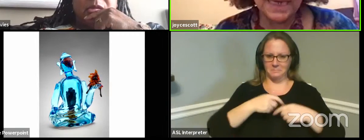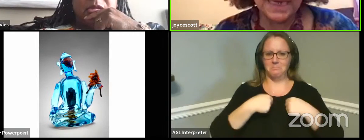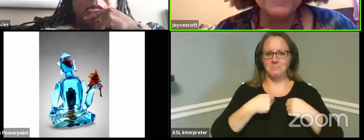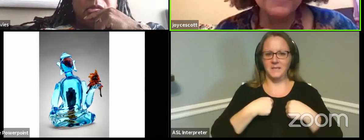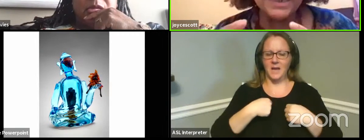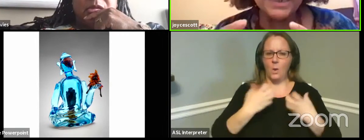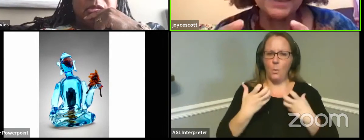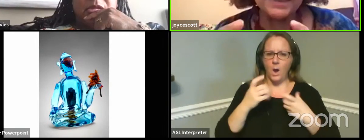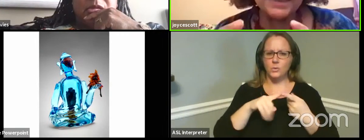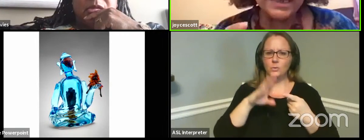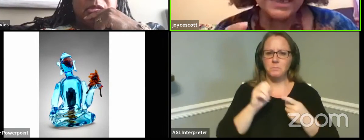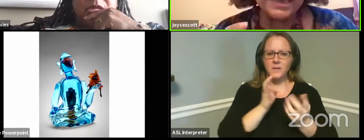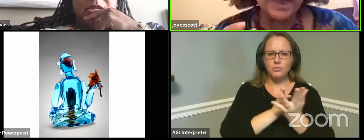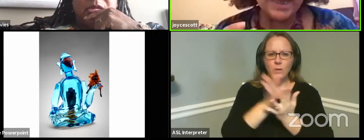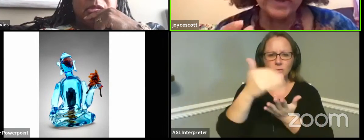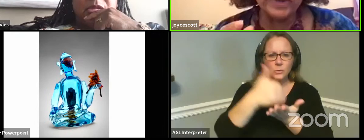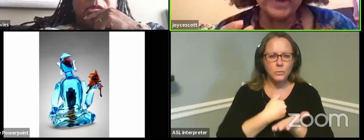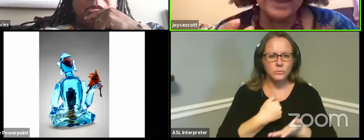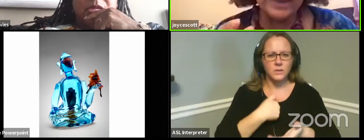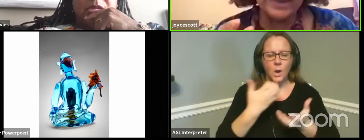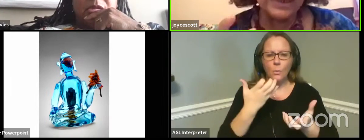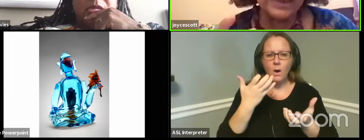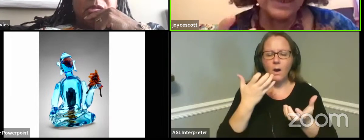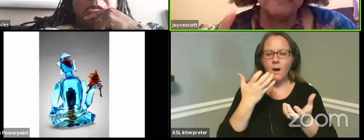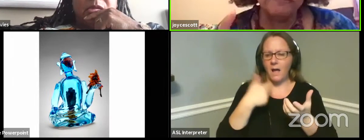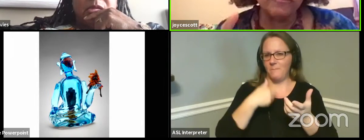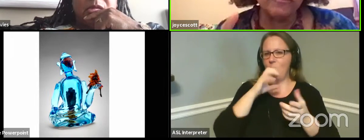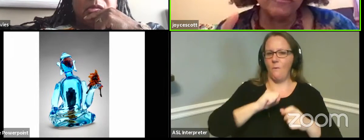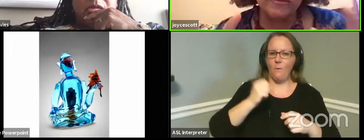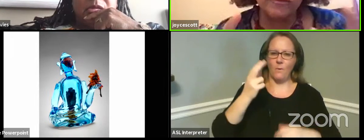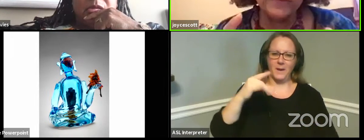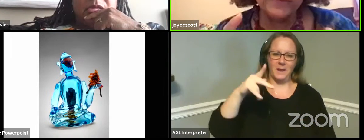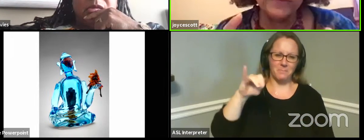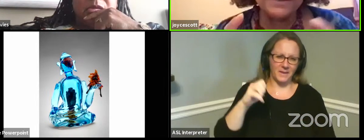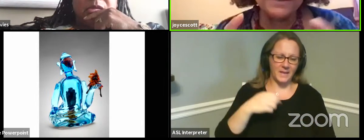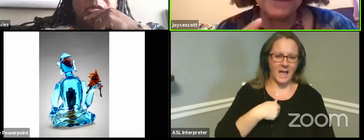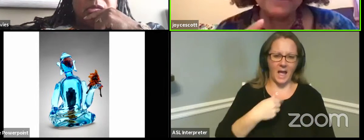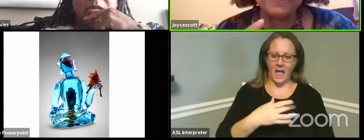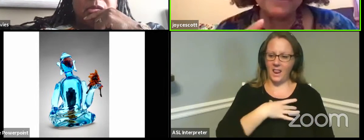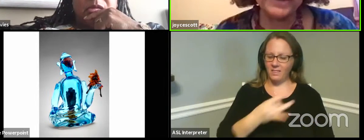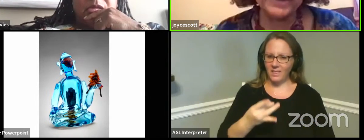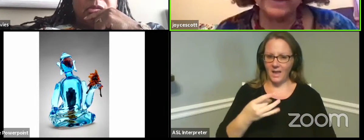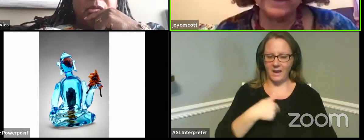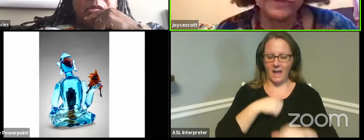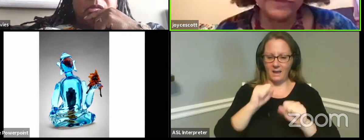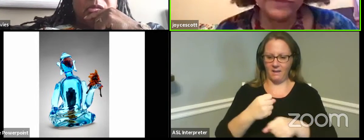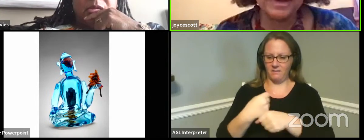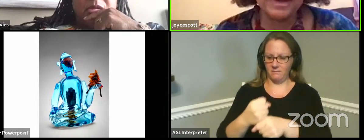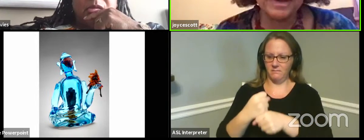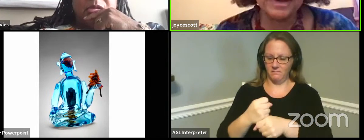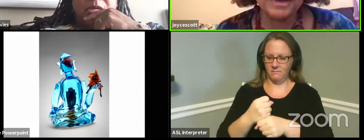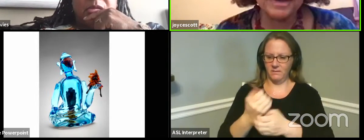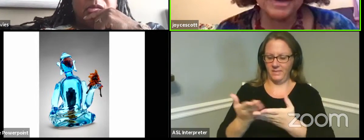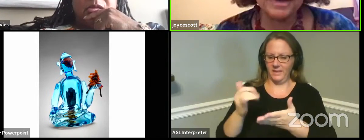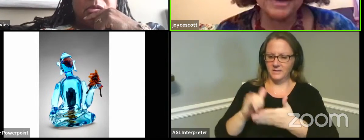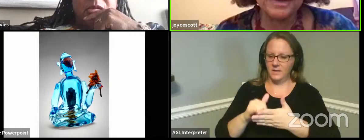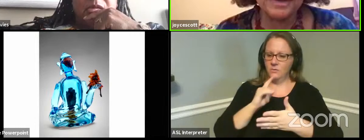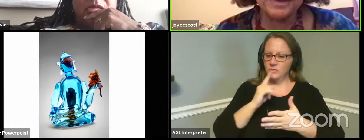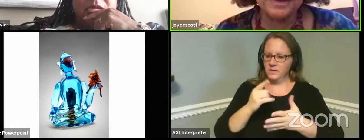I love the idea that I can reckon with things that confound me through this kind of natural material. It's just sand.